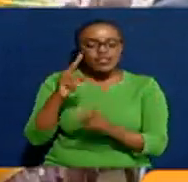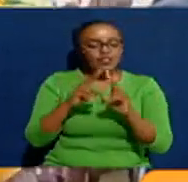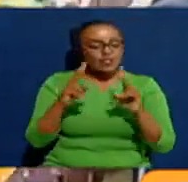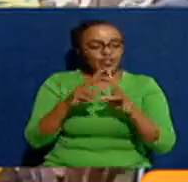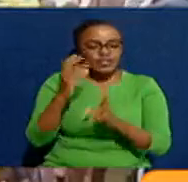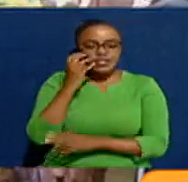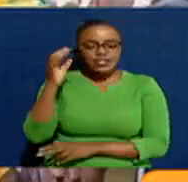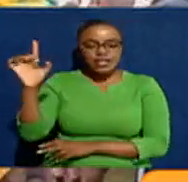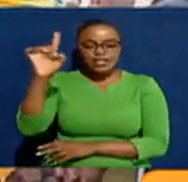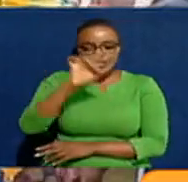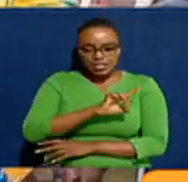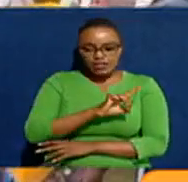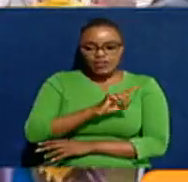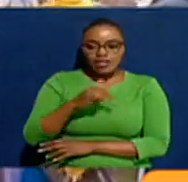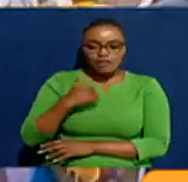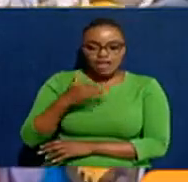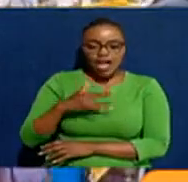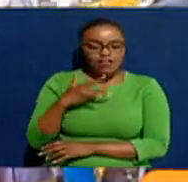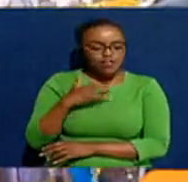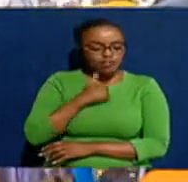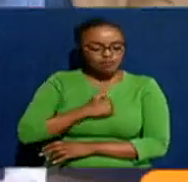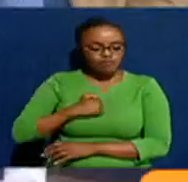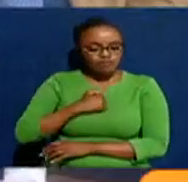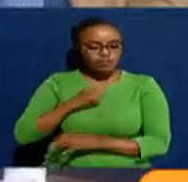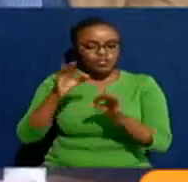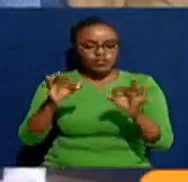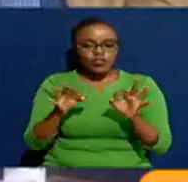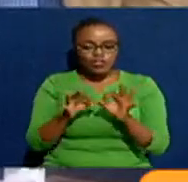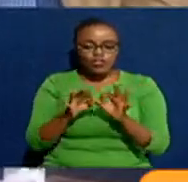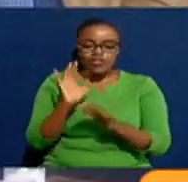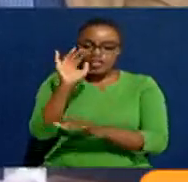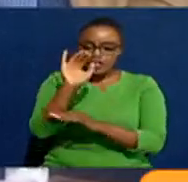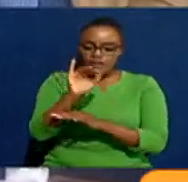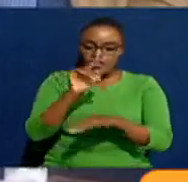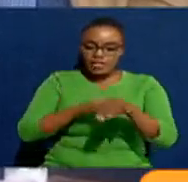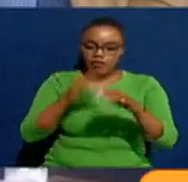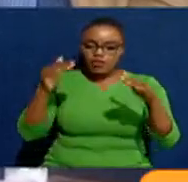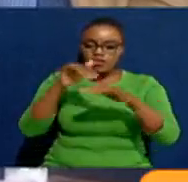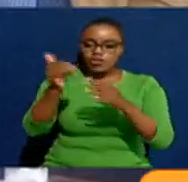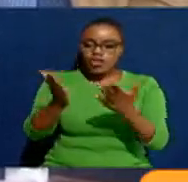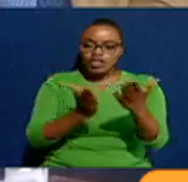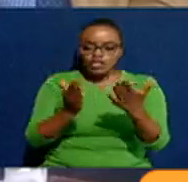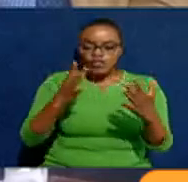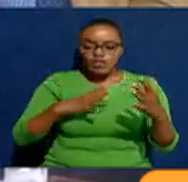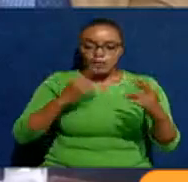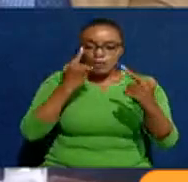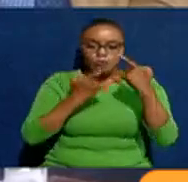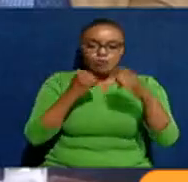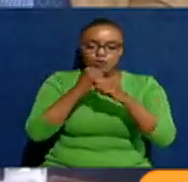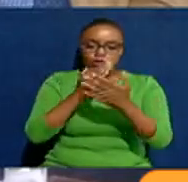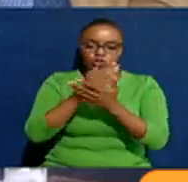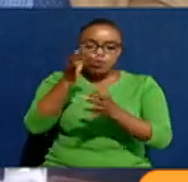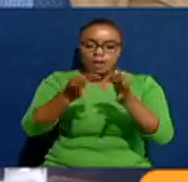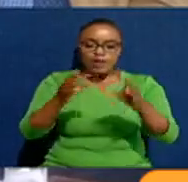day. And I feel for the family. The clarion call during the funeral service by mourners was to ensure